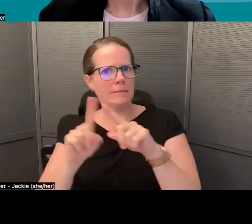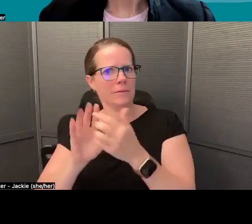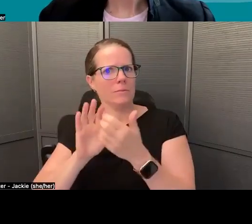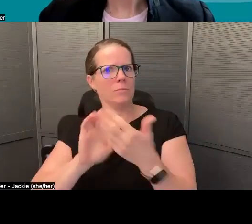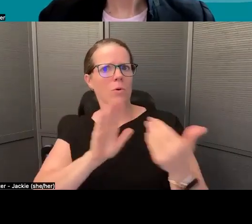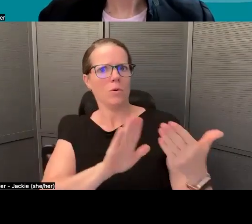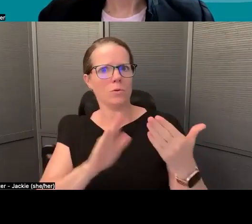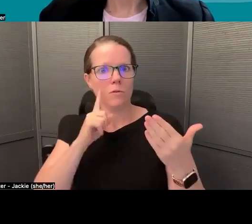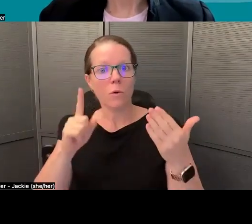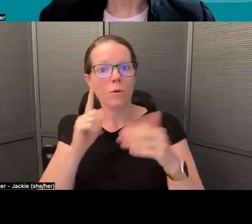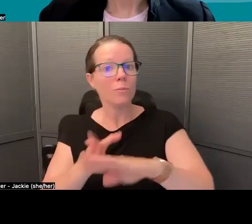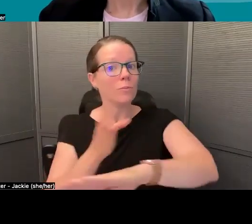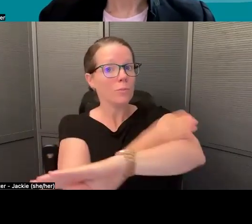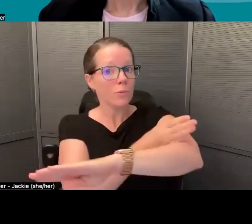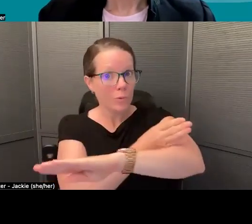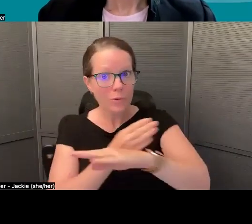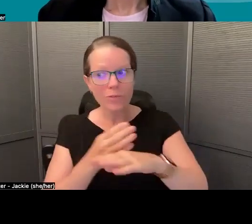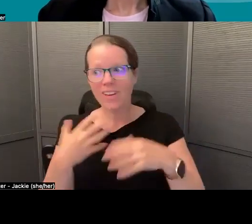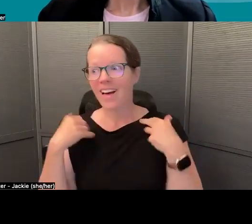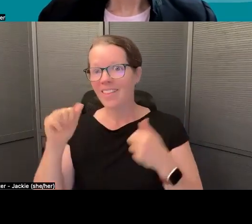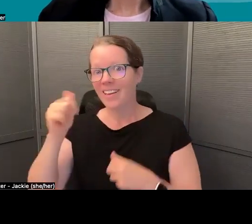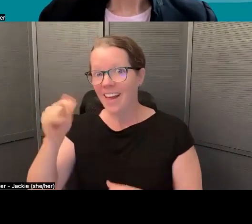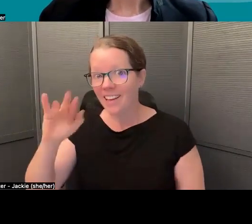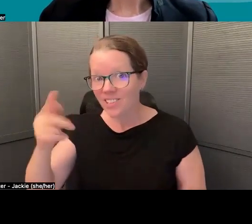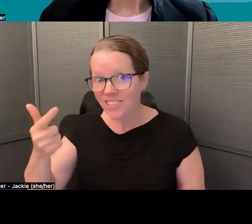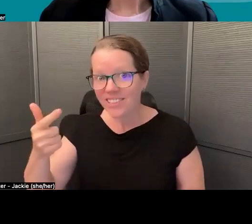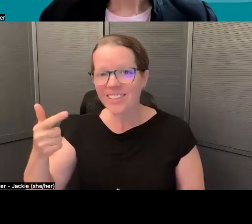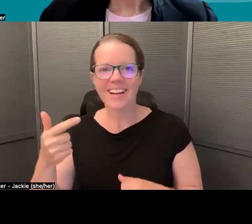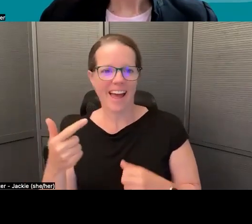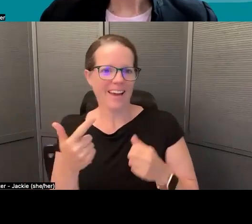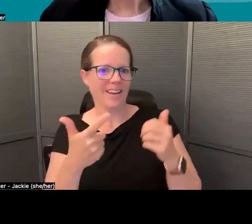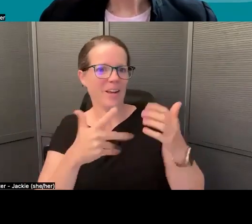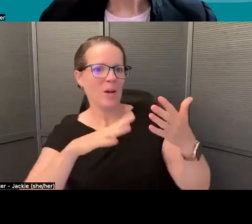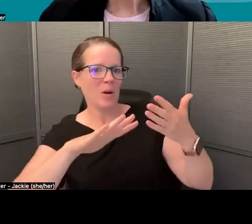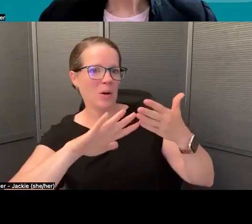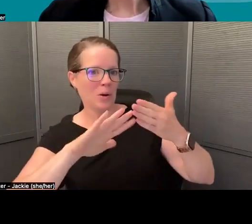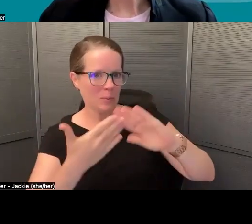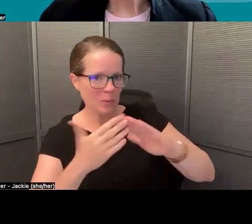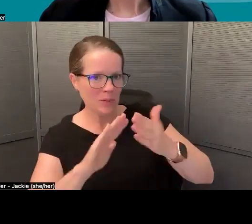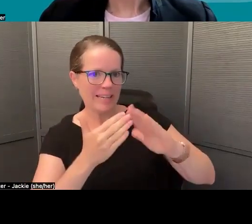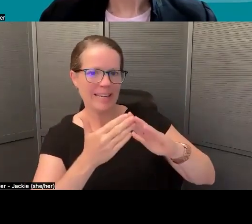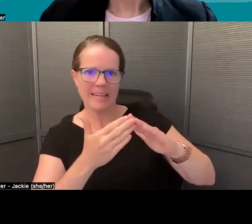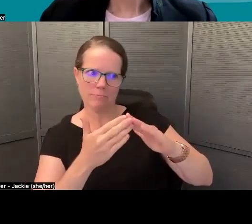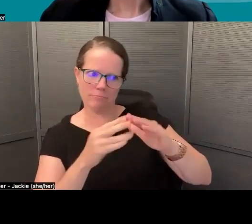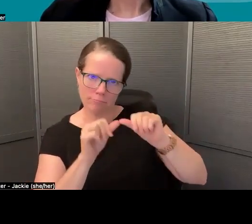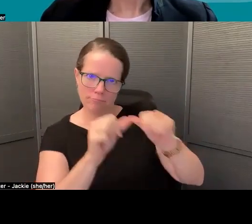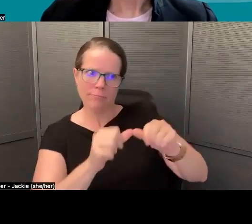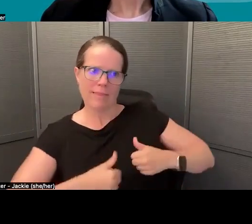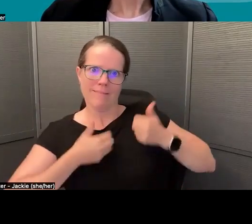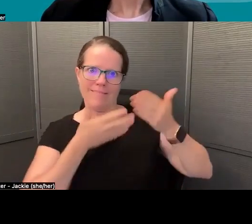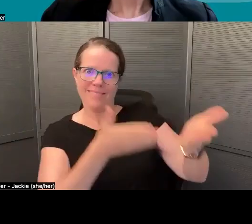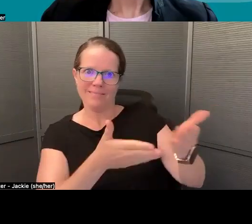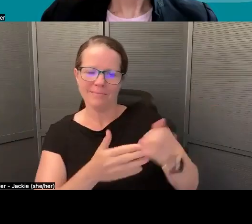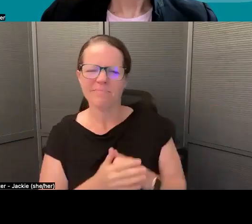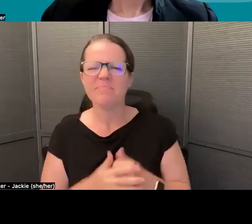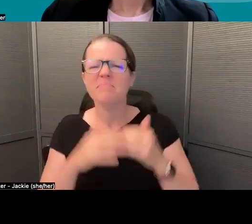integration, and healthy aging. Let me review a few housekeeping issues for today's conference.